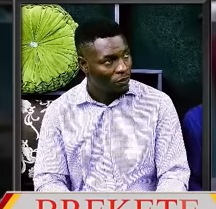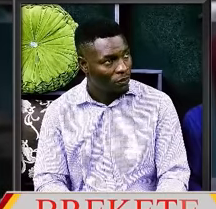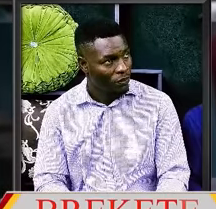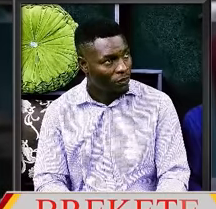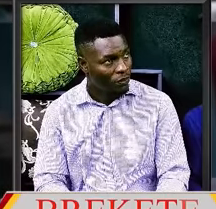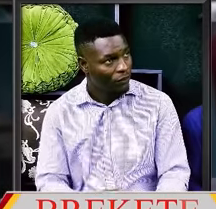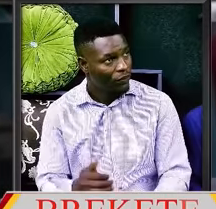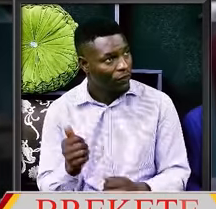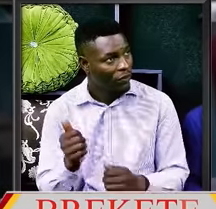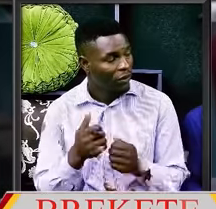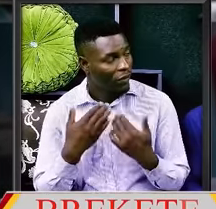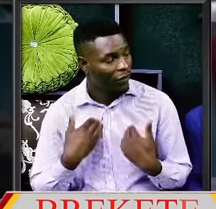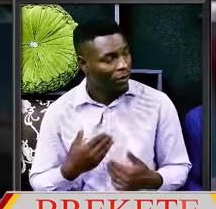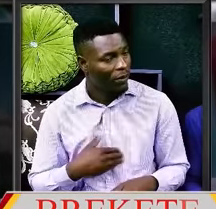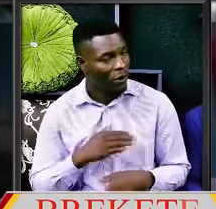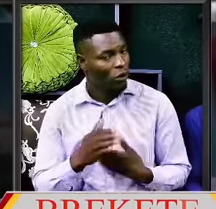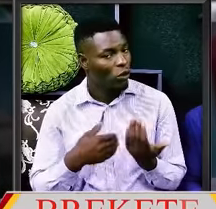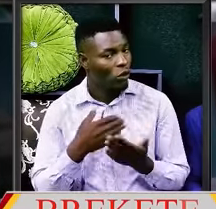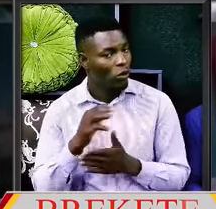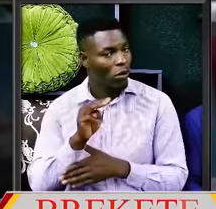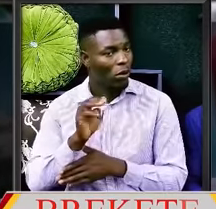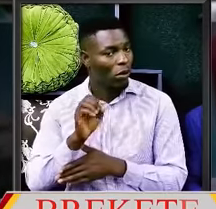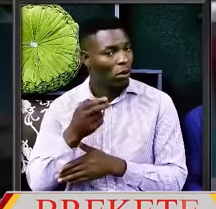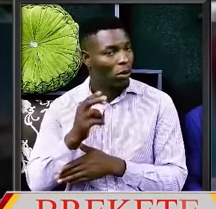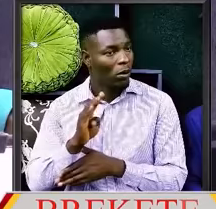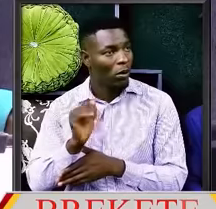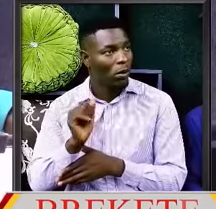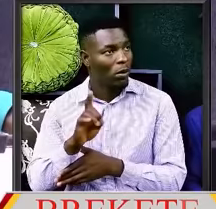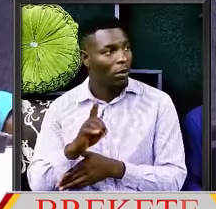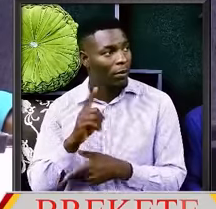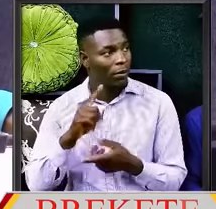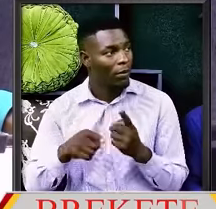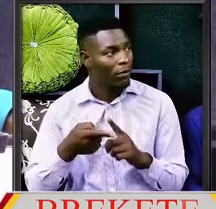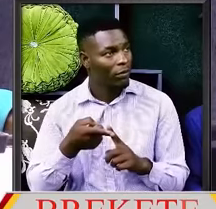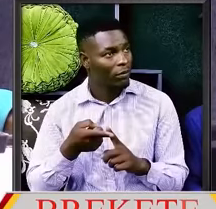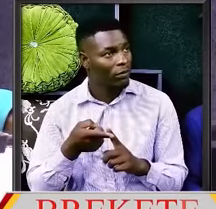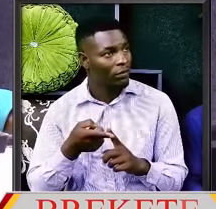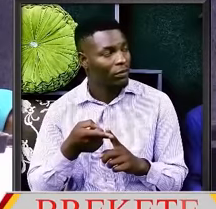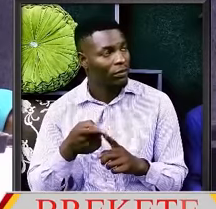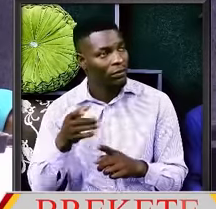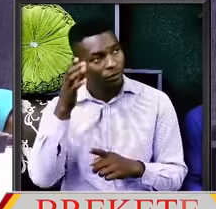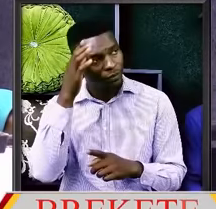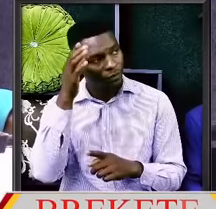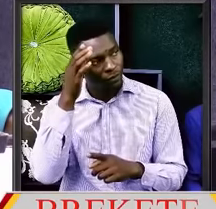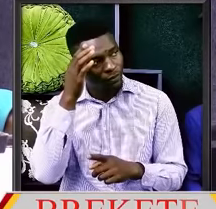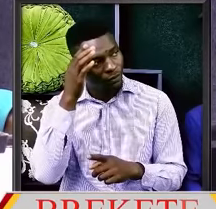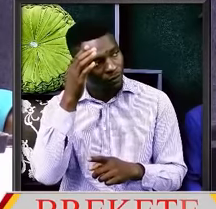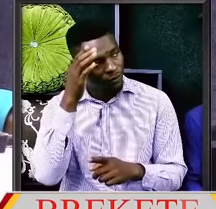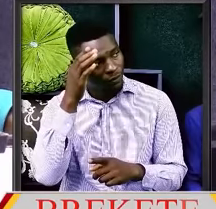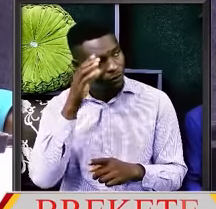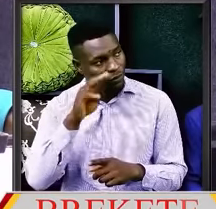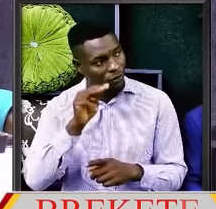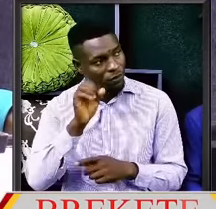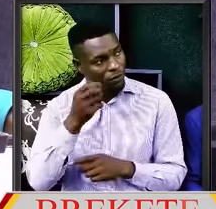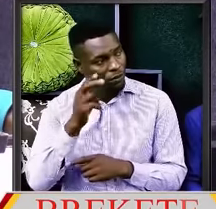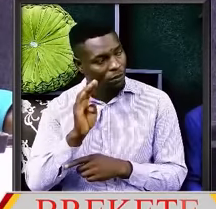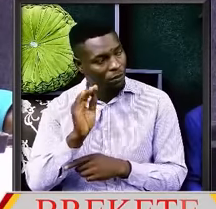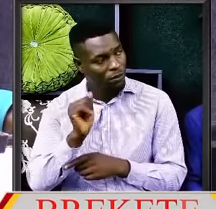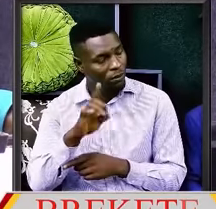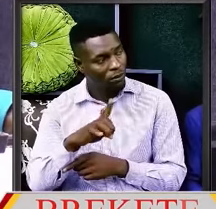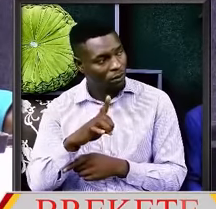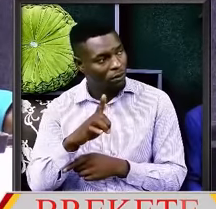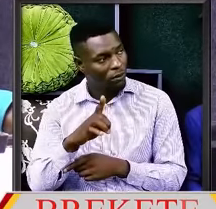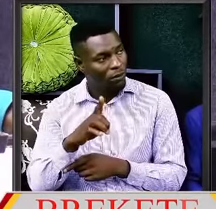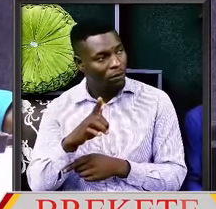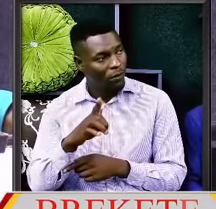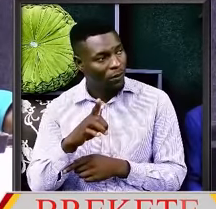all Mohbad's friends, begged Baba Mohbad, not very Mohbad that man, telling him